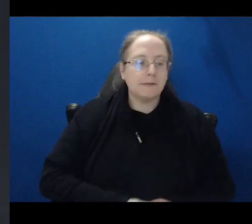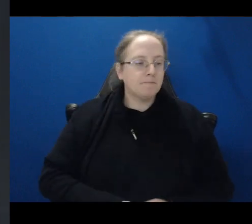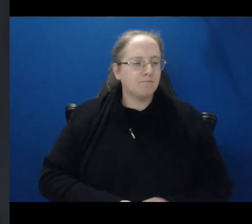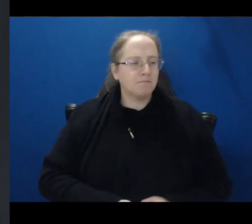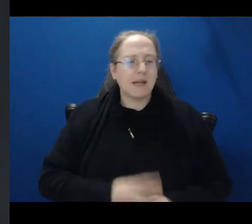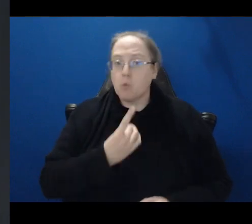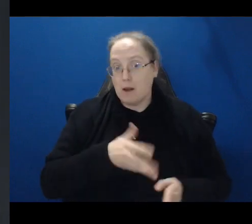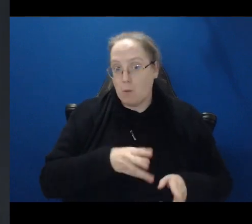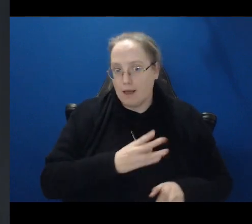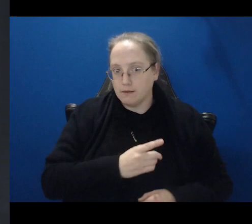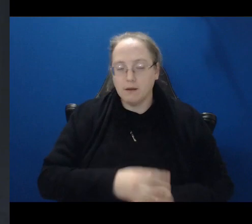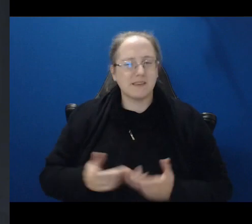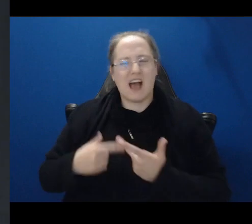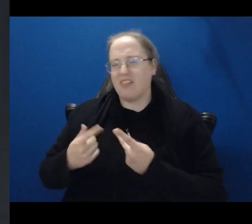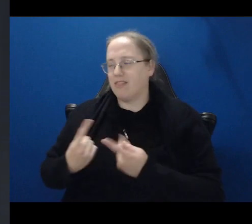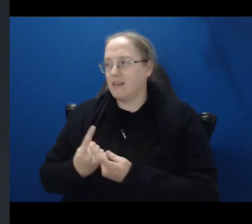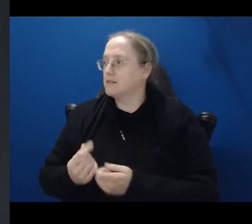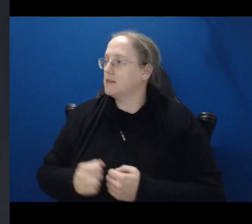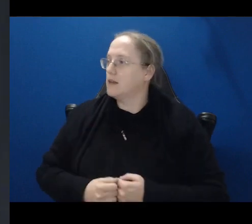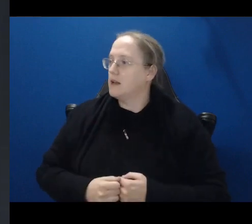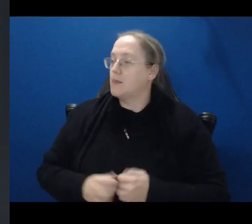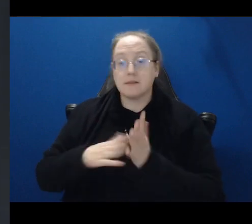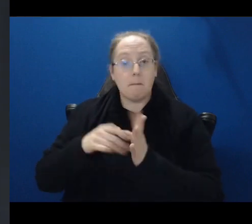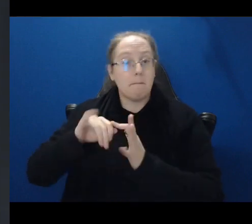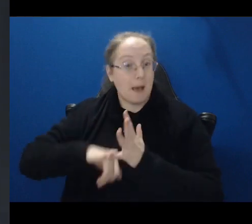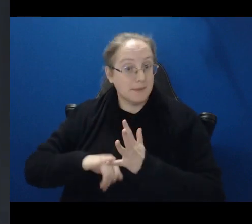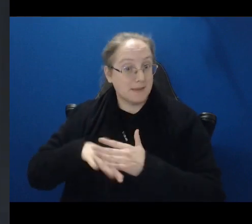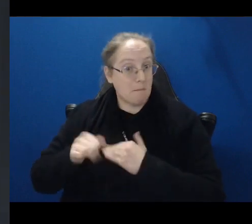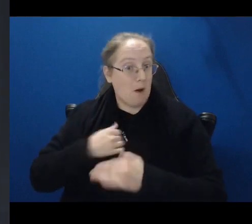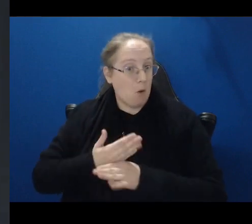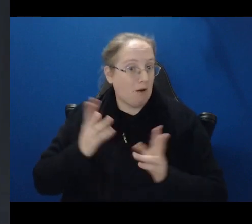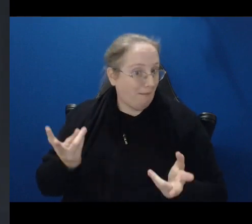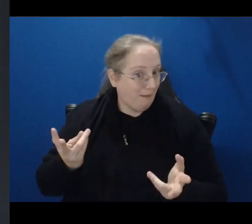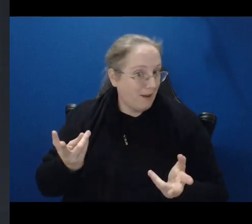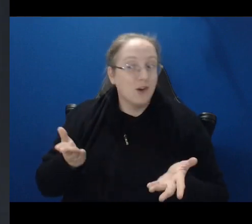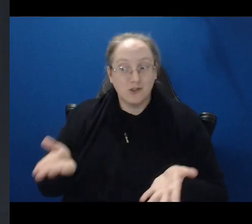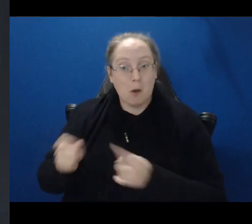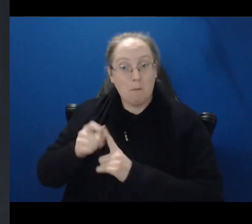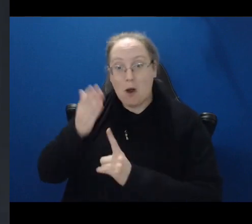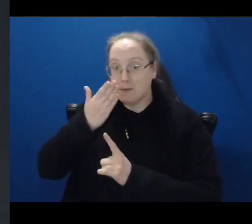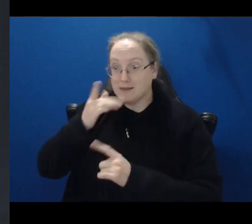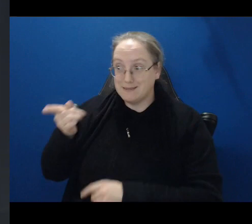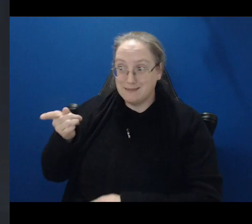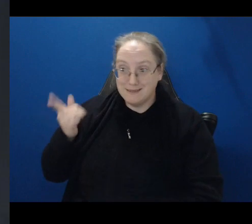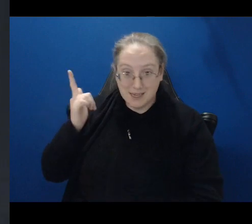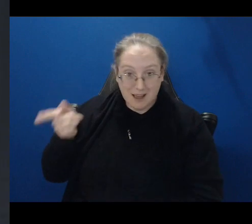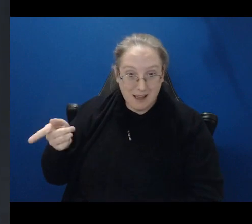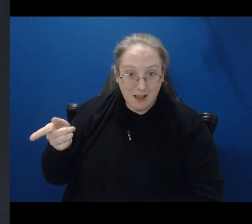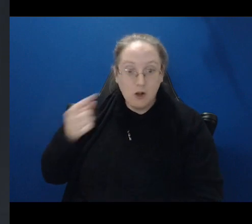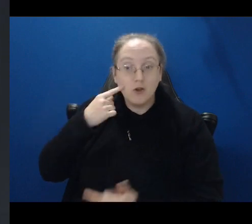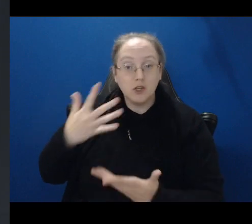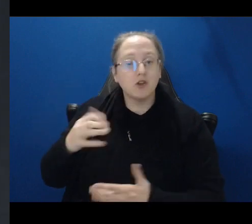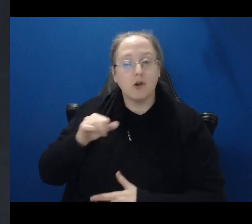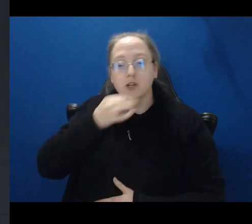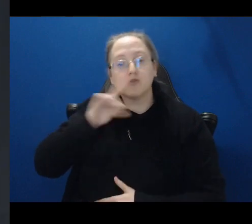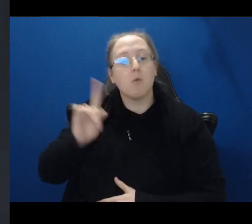maps in my work. Primary school teacher, show your children what's the Aboriginal country they're on,